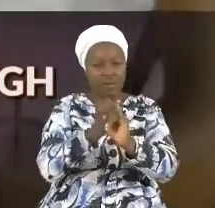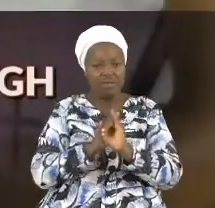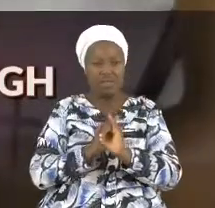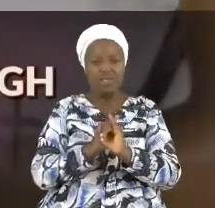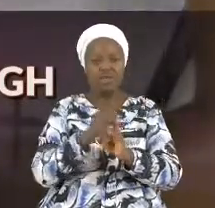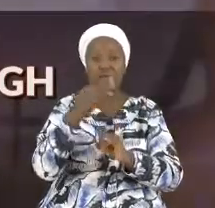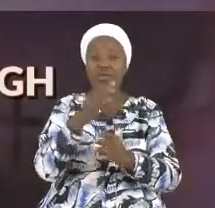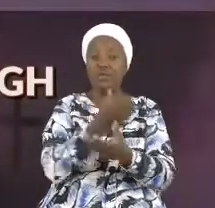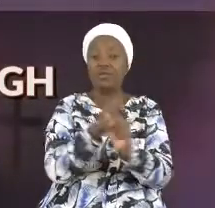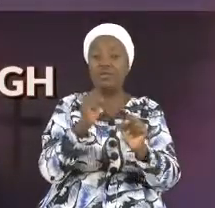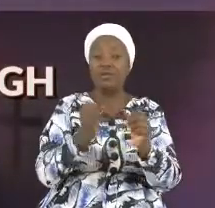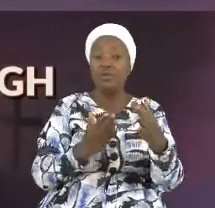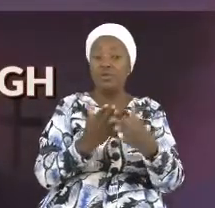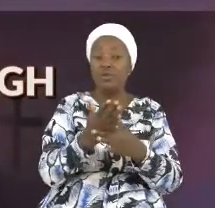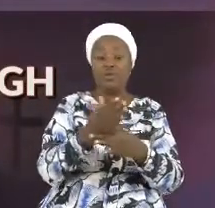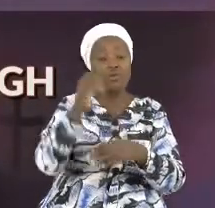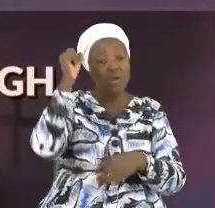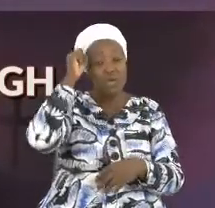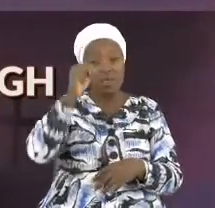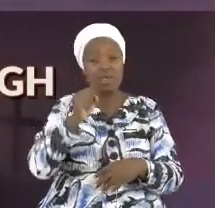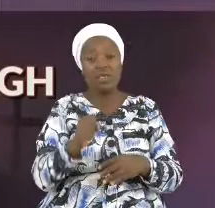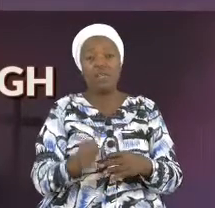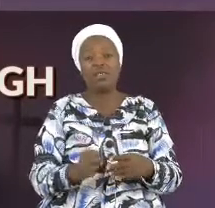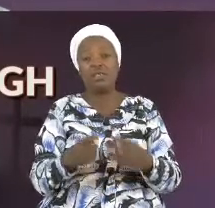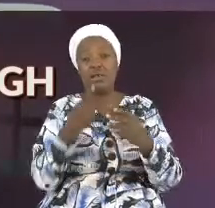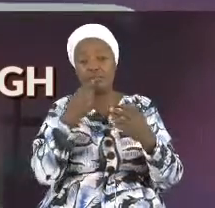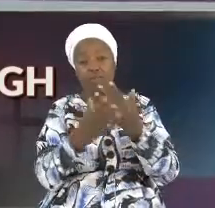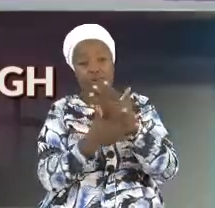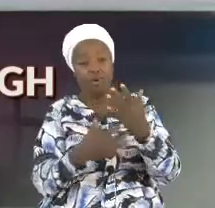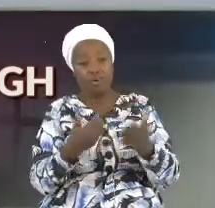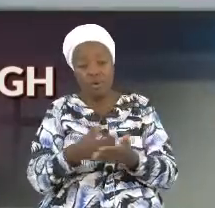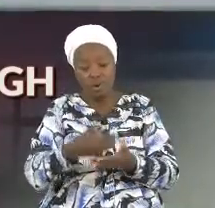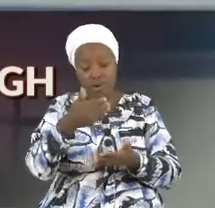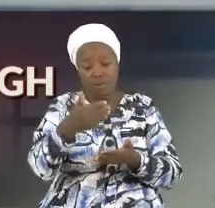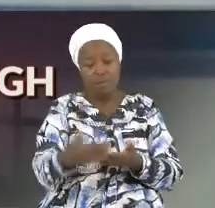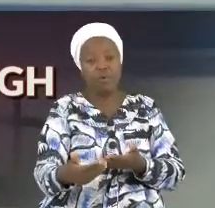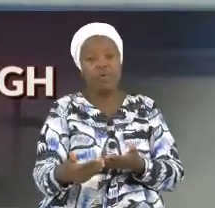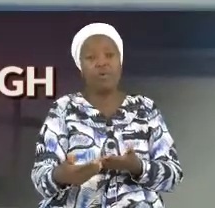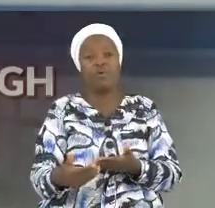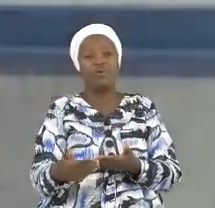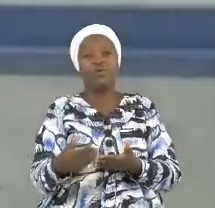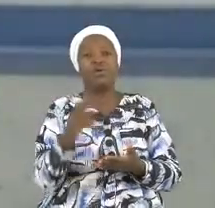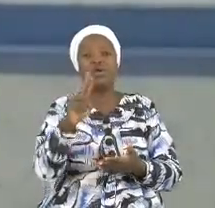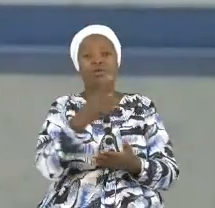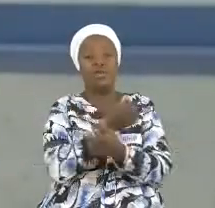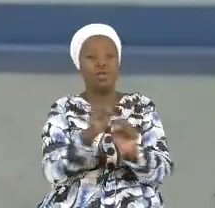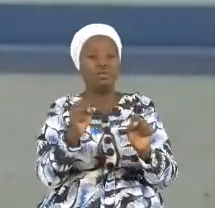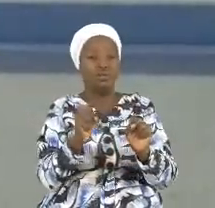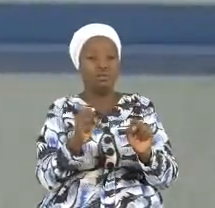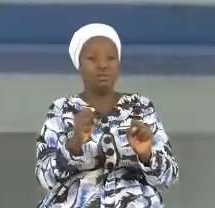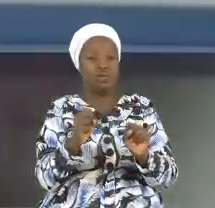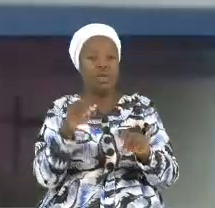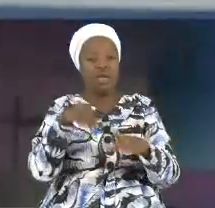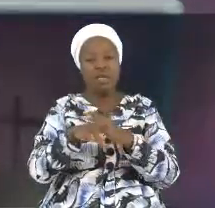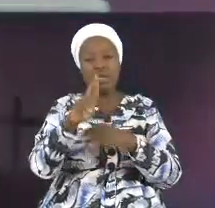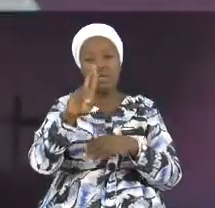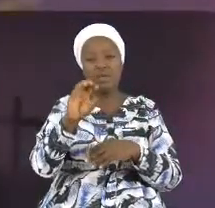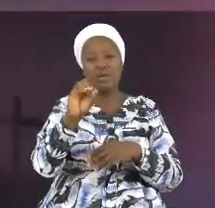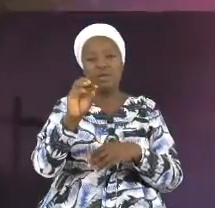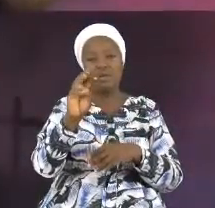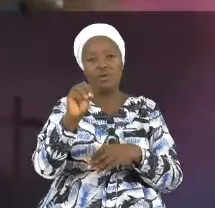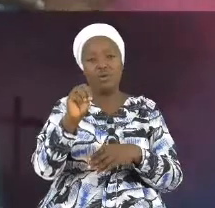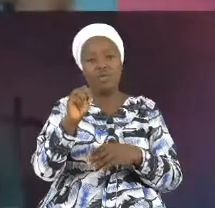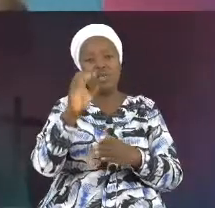bought redemption. It tells us in Romans chapter 3, reading from verse 23. It says,